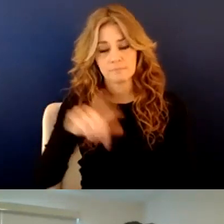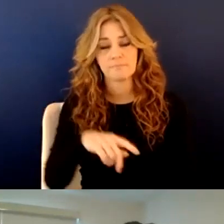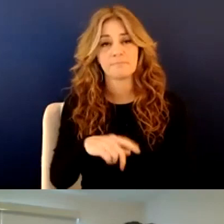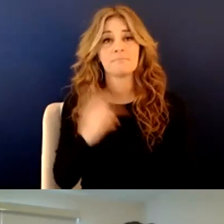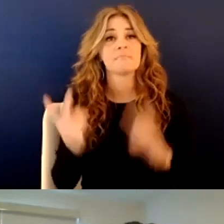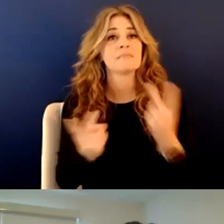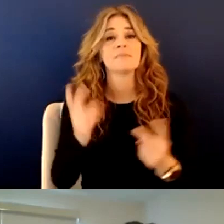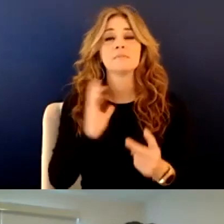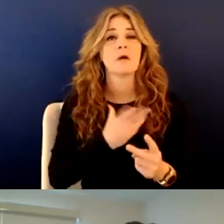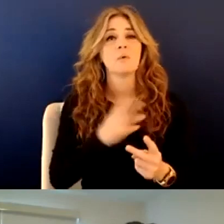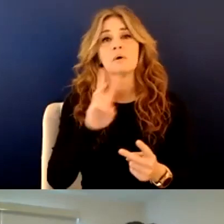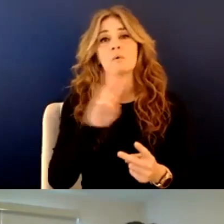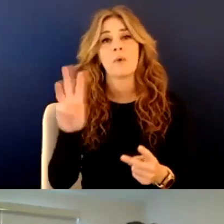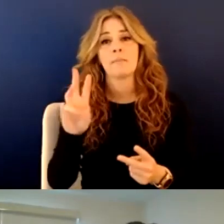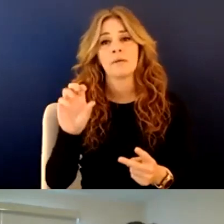our website,